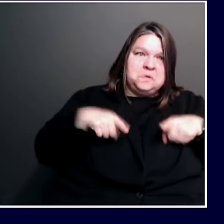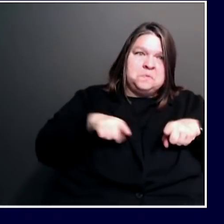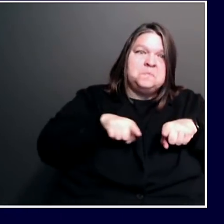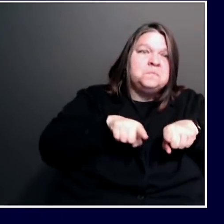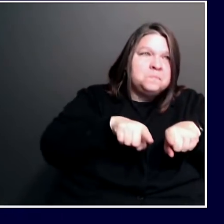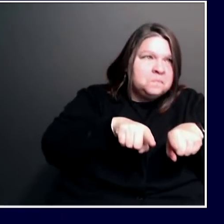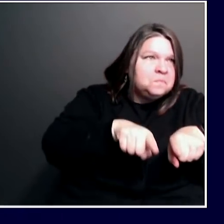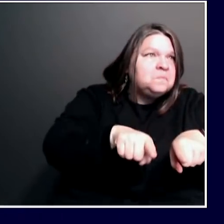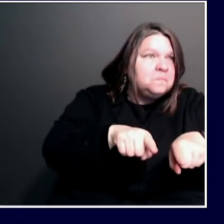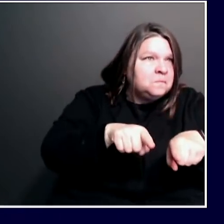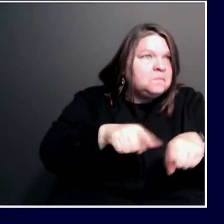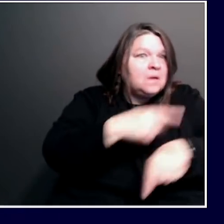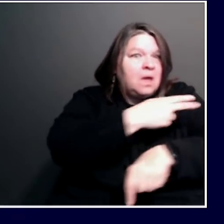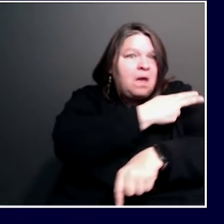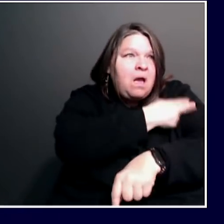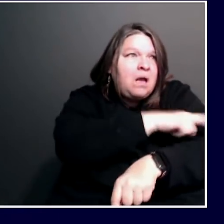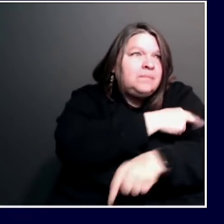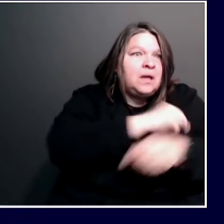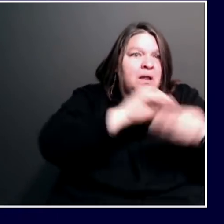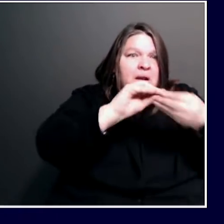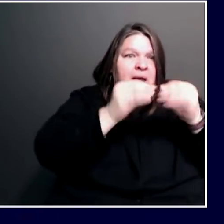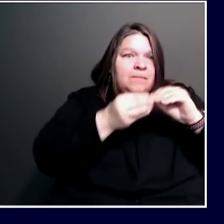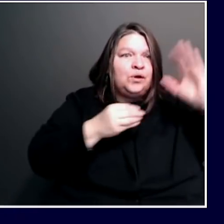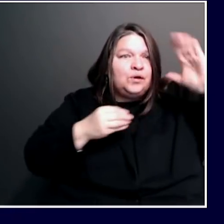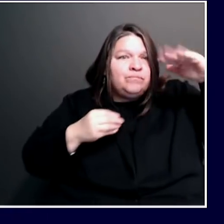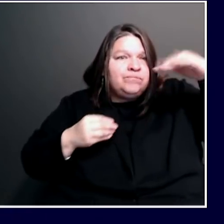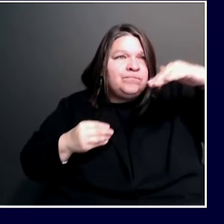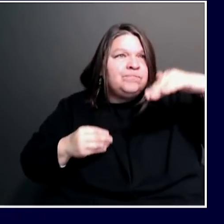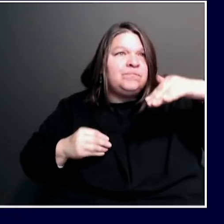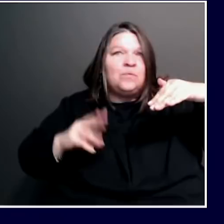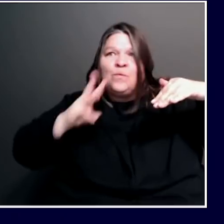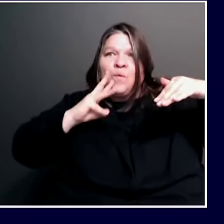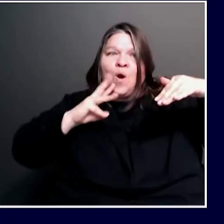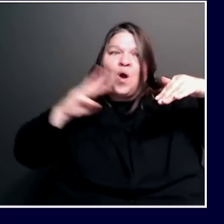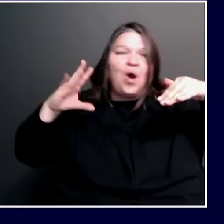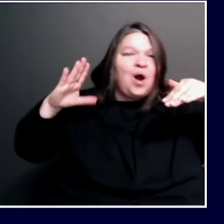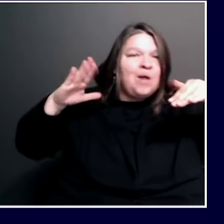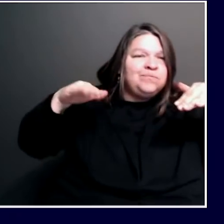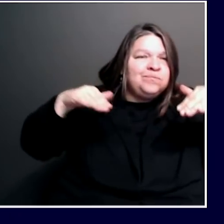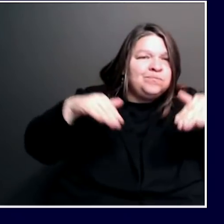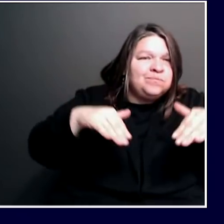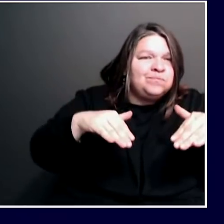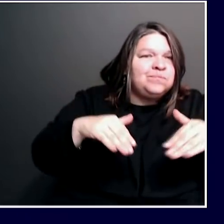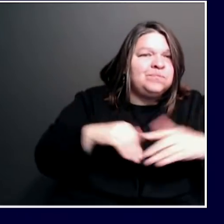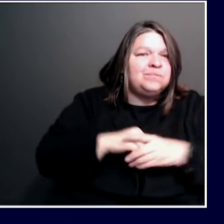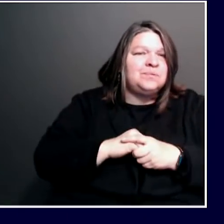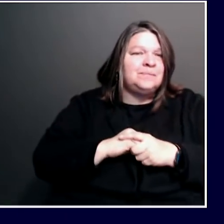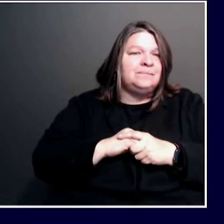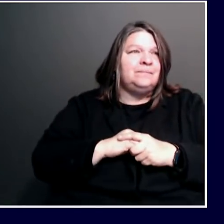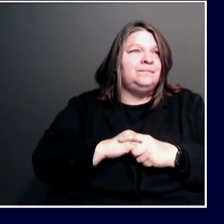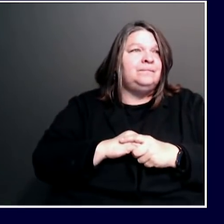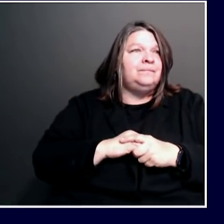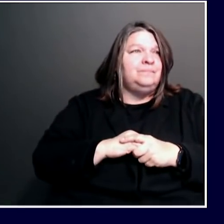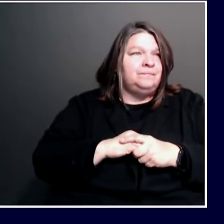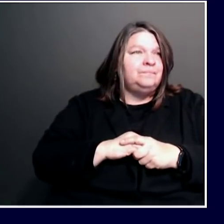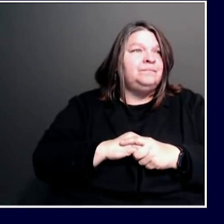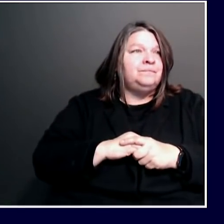rates, and new daily cases reported every day. Thank you very much. Thanks, Chris. Megan, let me go to you